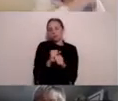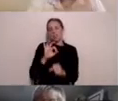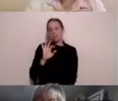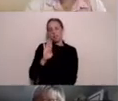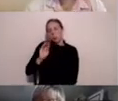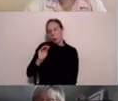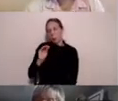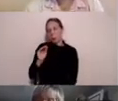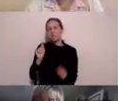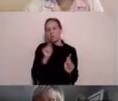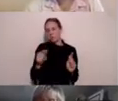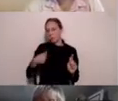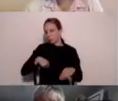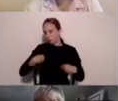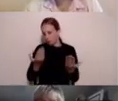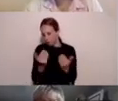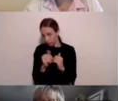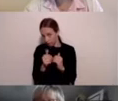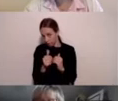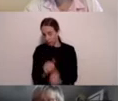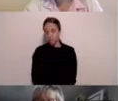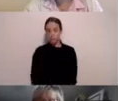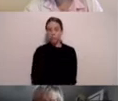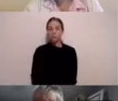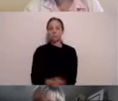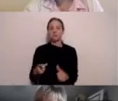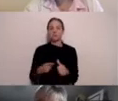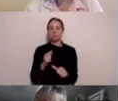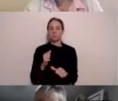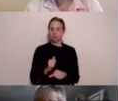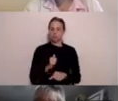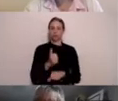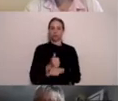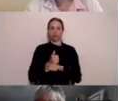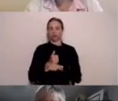and Voices headquarters provided support. First, we created a webpage just packed with